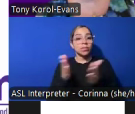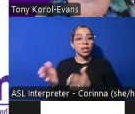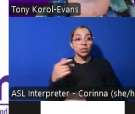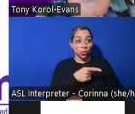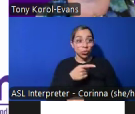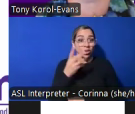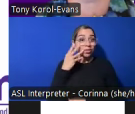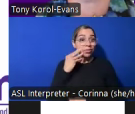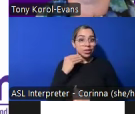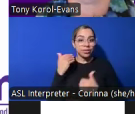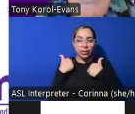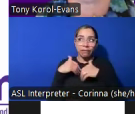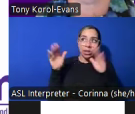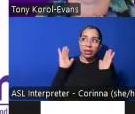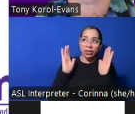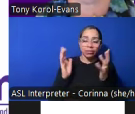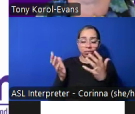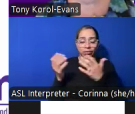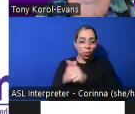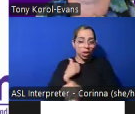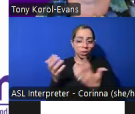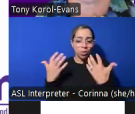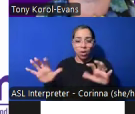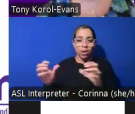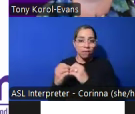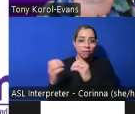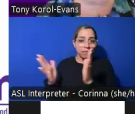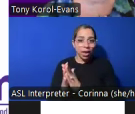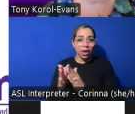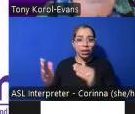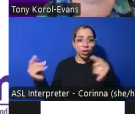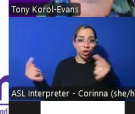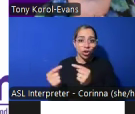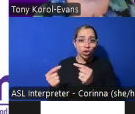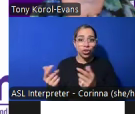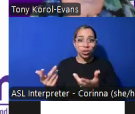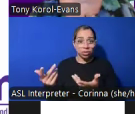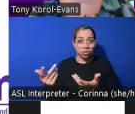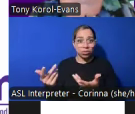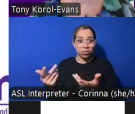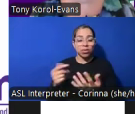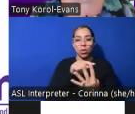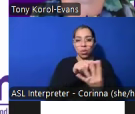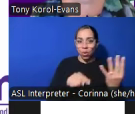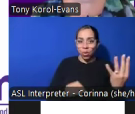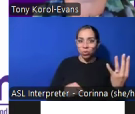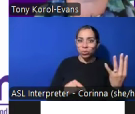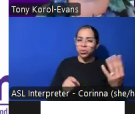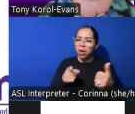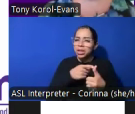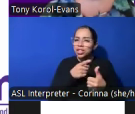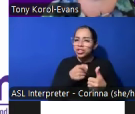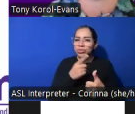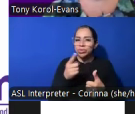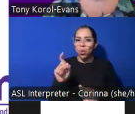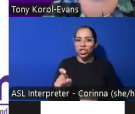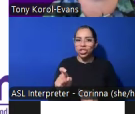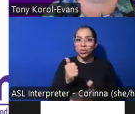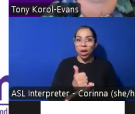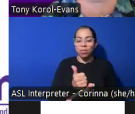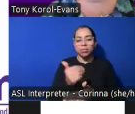to avoid fighting or being hurt? So those are some initial questions to get the conversation going. If you go on